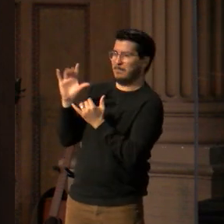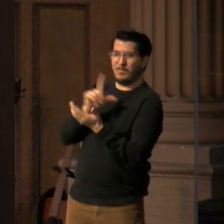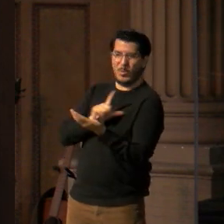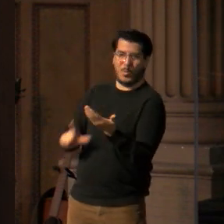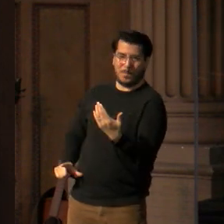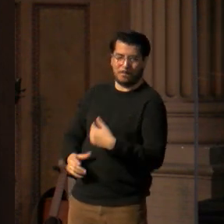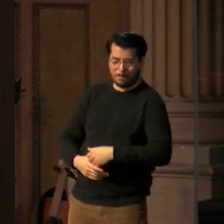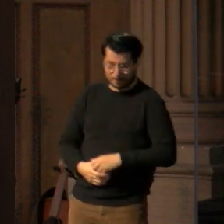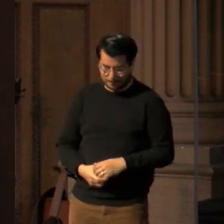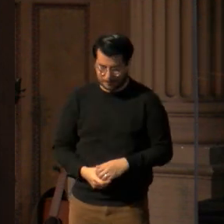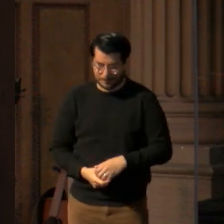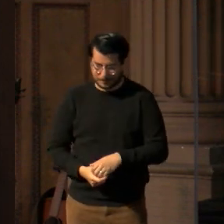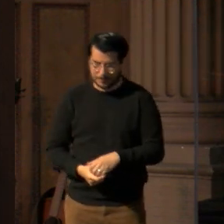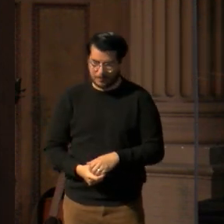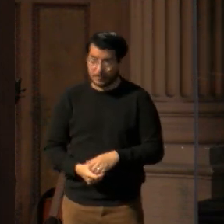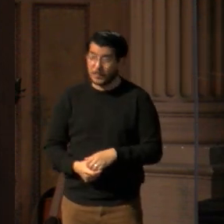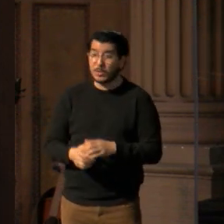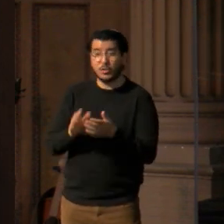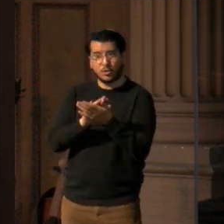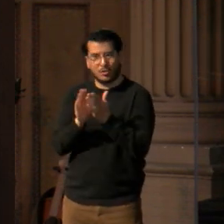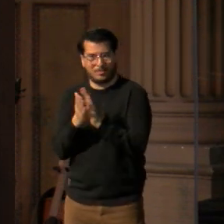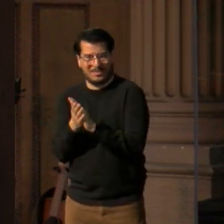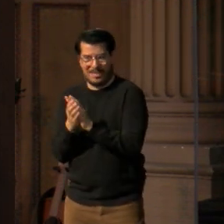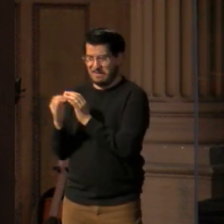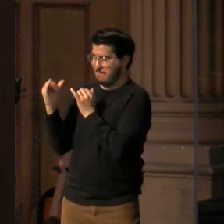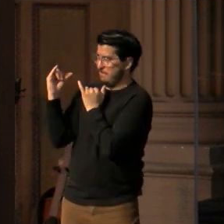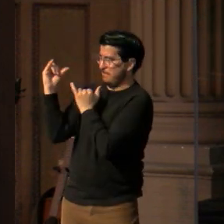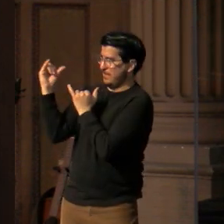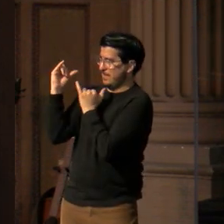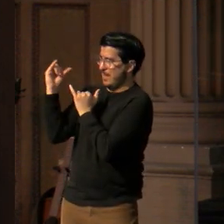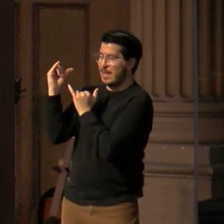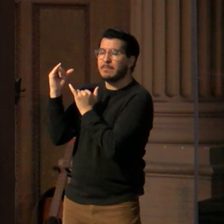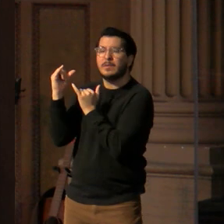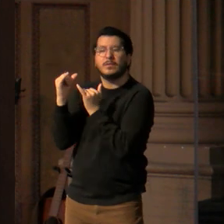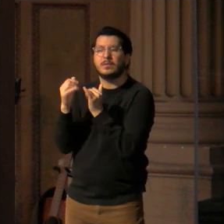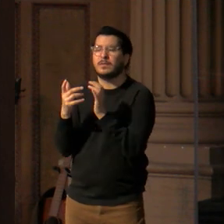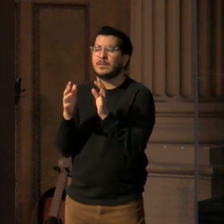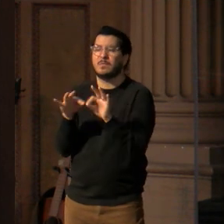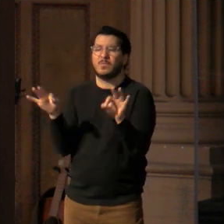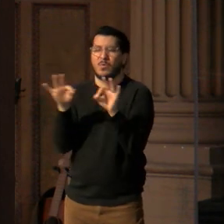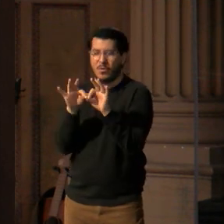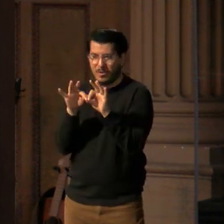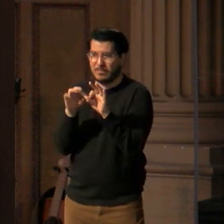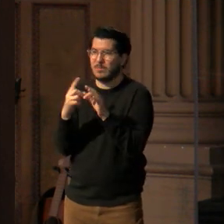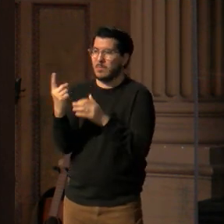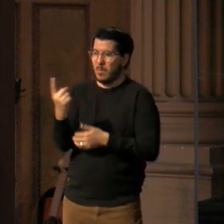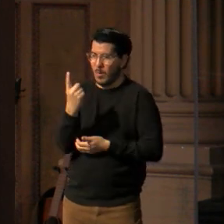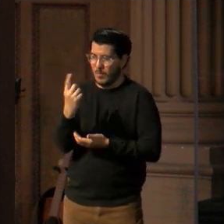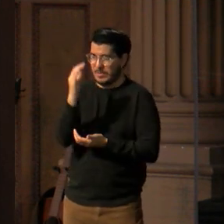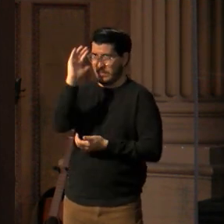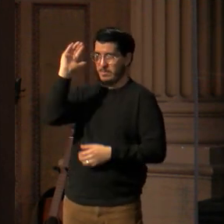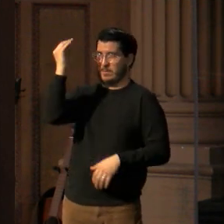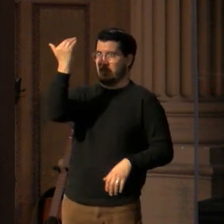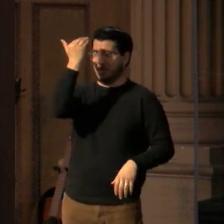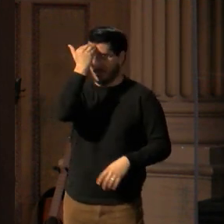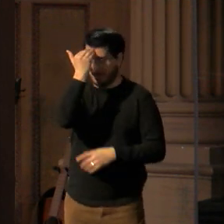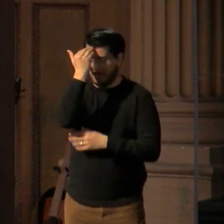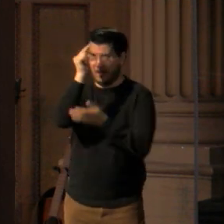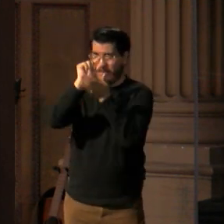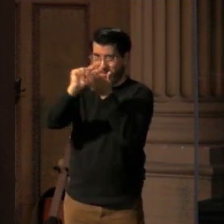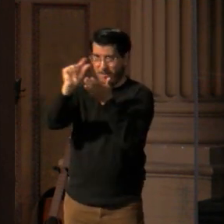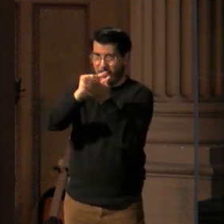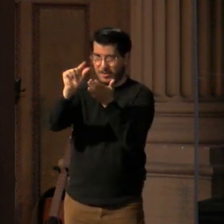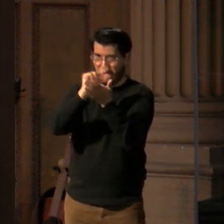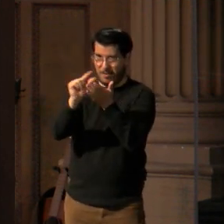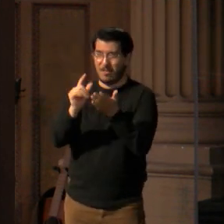And to be really shaped into people like that, we have to have the gospel right in front of our eyes all the time. It's only believing that gospel